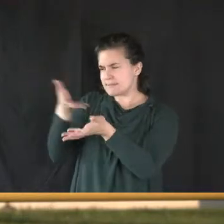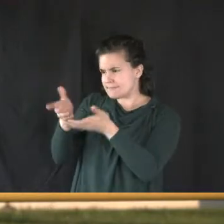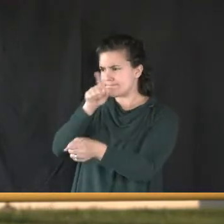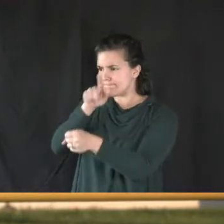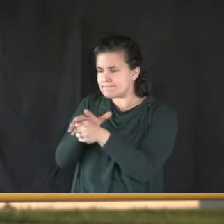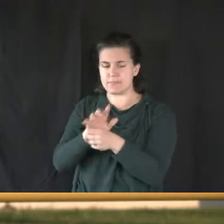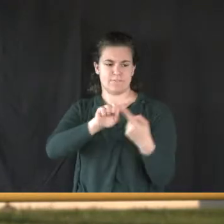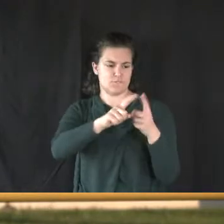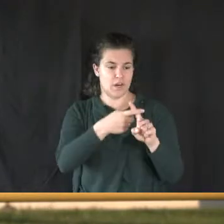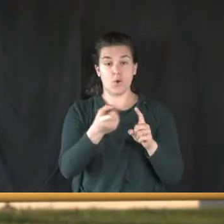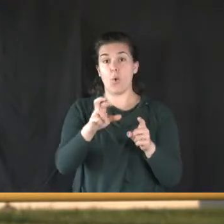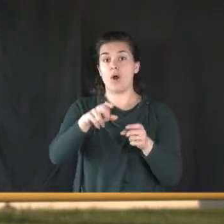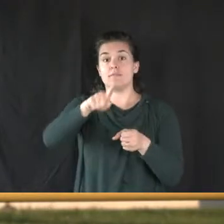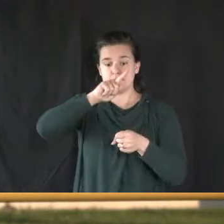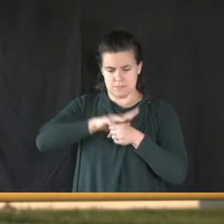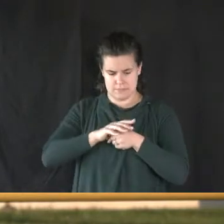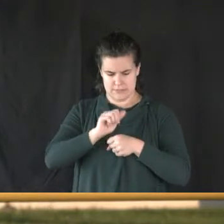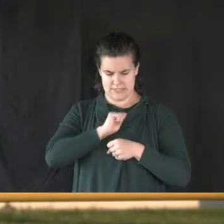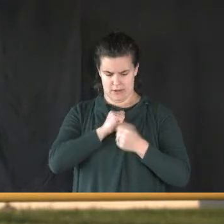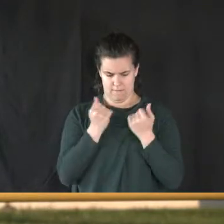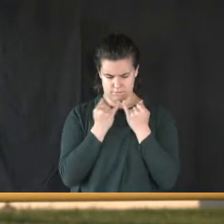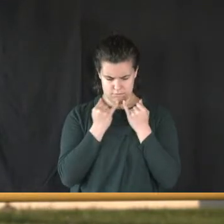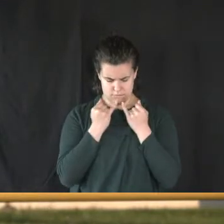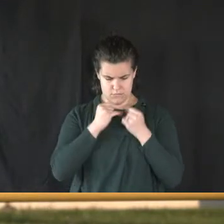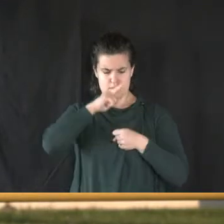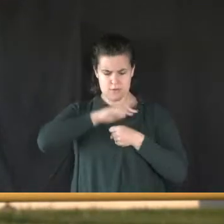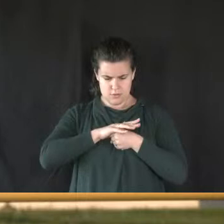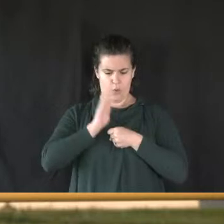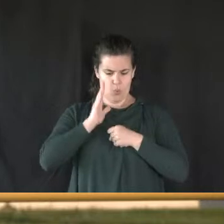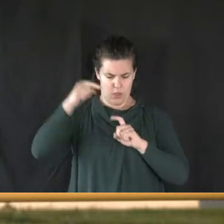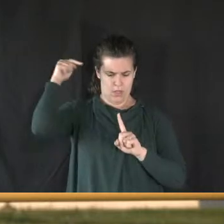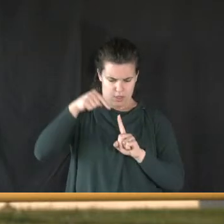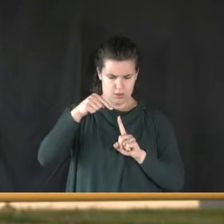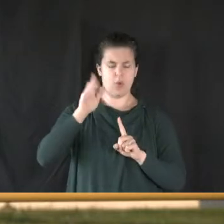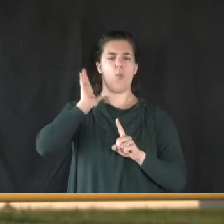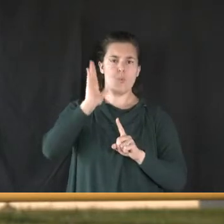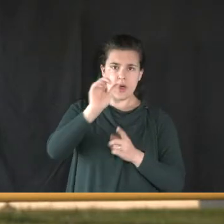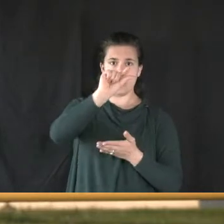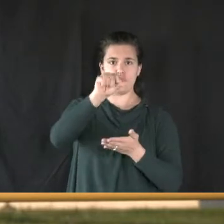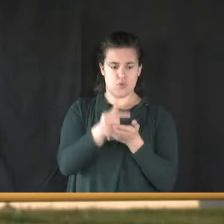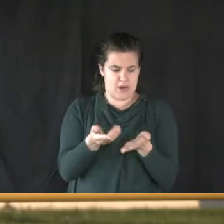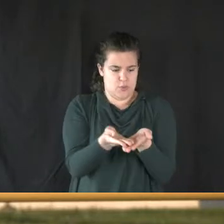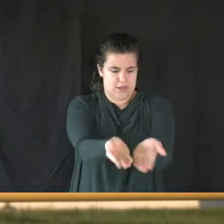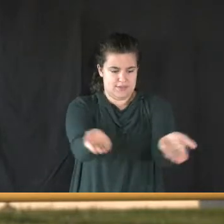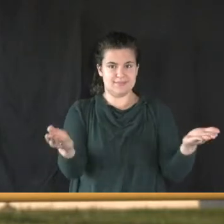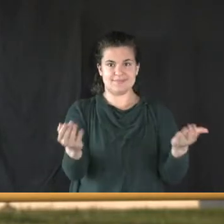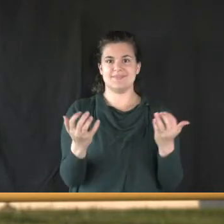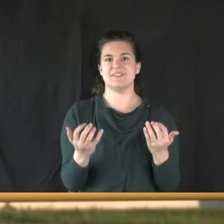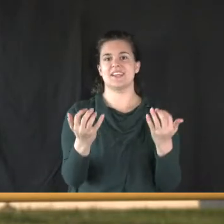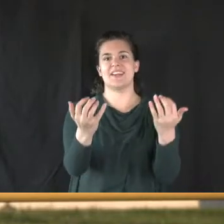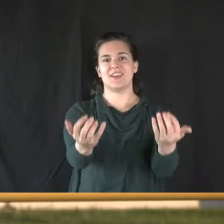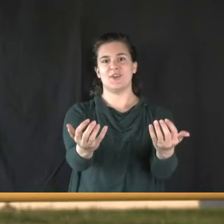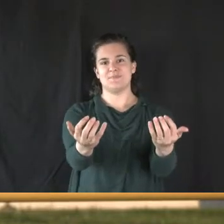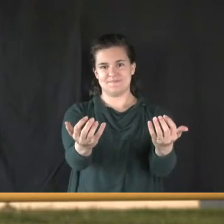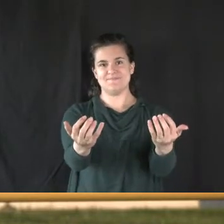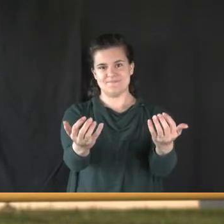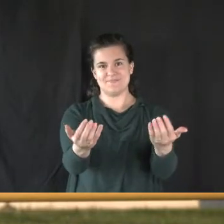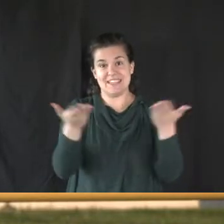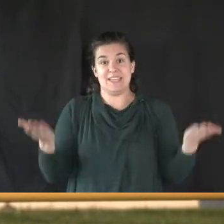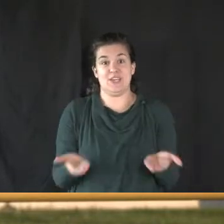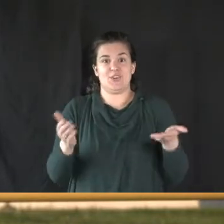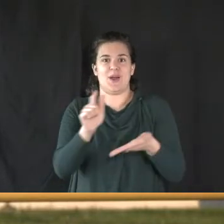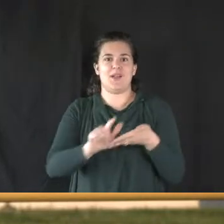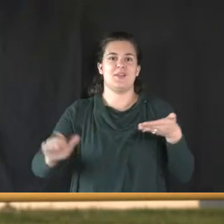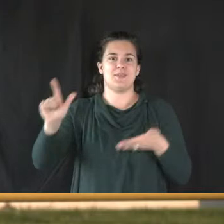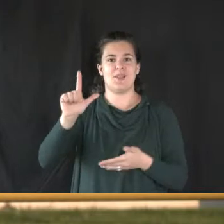hopefully yourself, that you would eventually be a graduate sitting right here in the stadium in Lamar